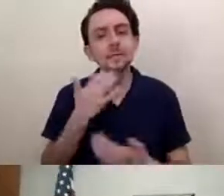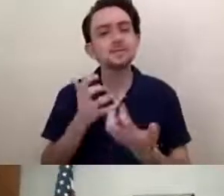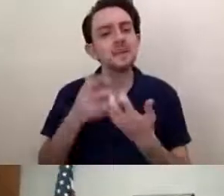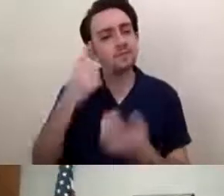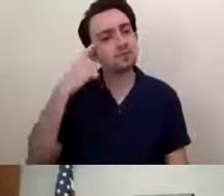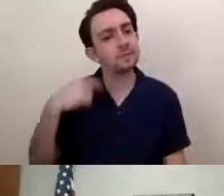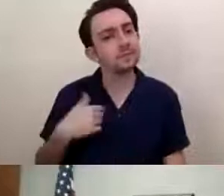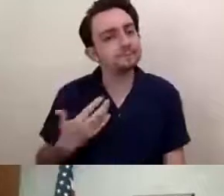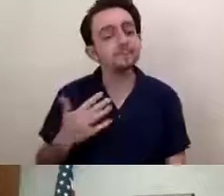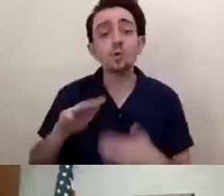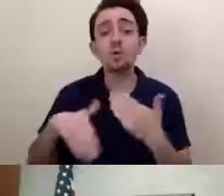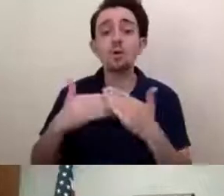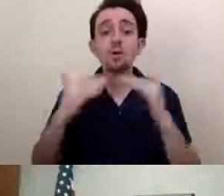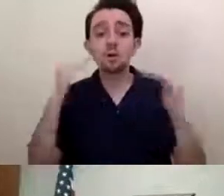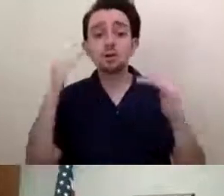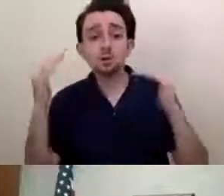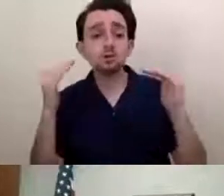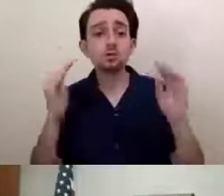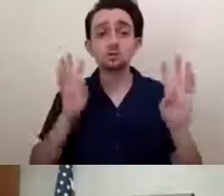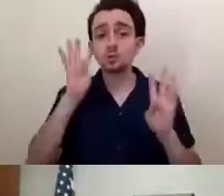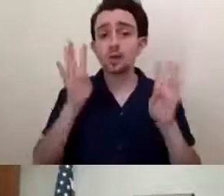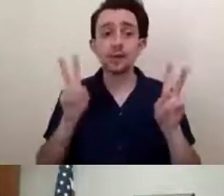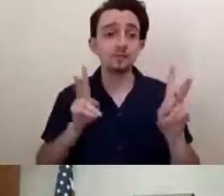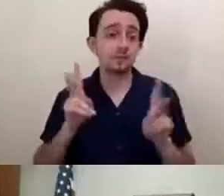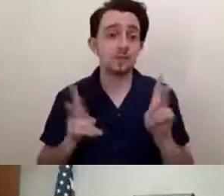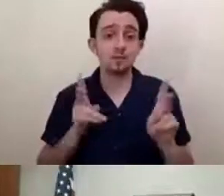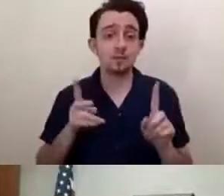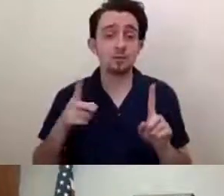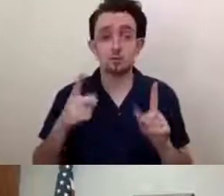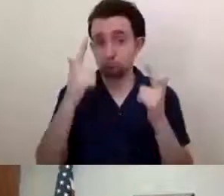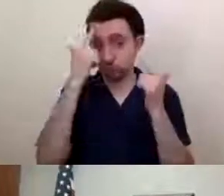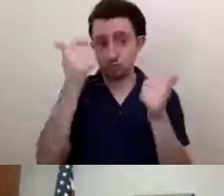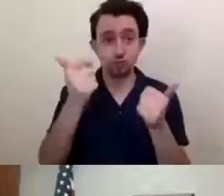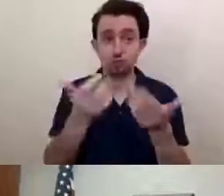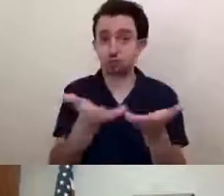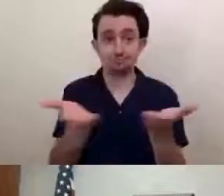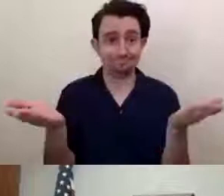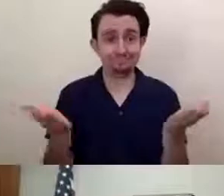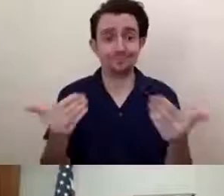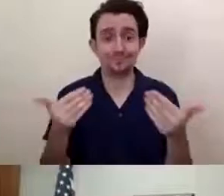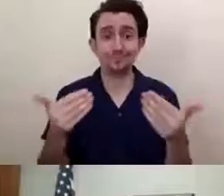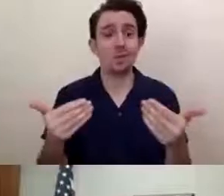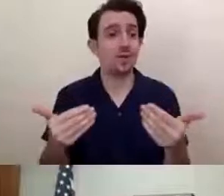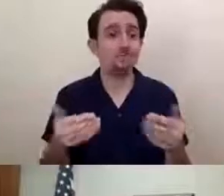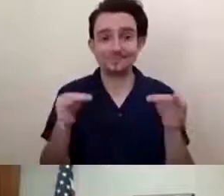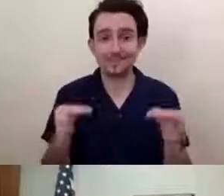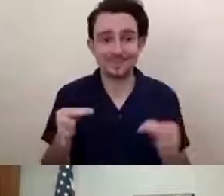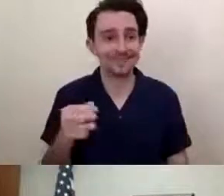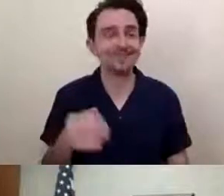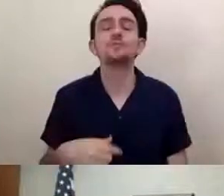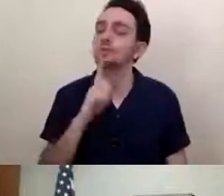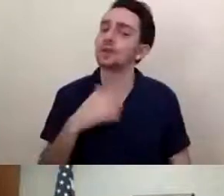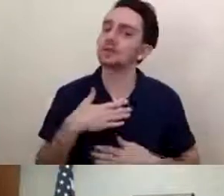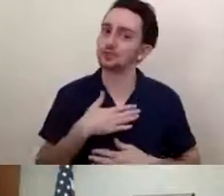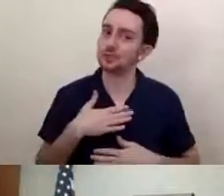we're all adults and we're all creatives and can make things happen. So we really want you to step up and make those moves. And we would really appreciate that. And